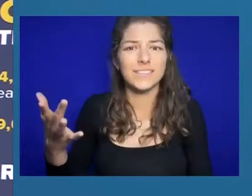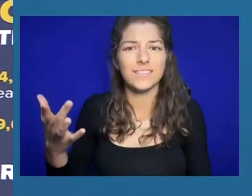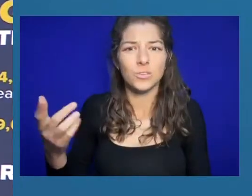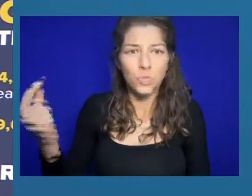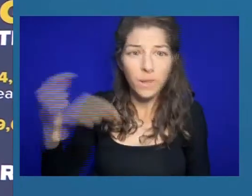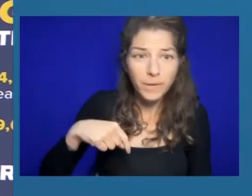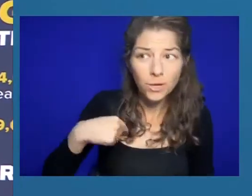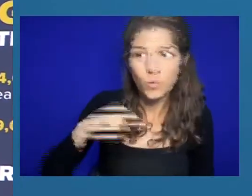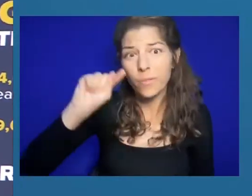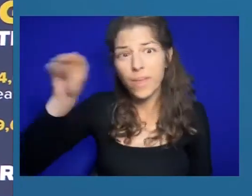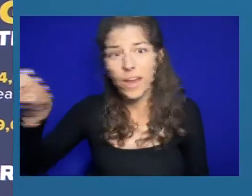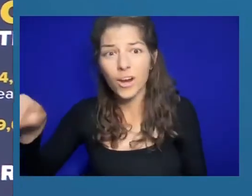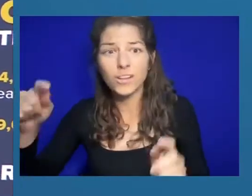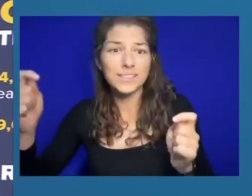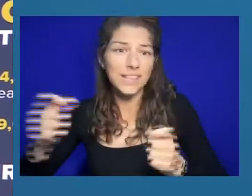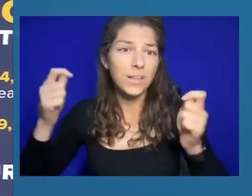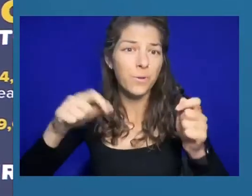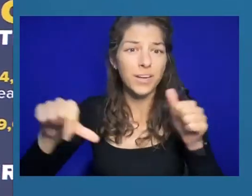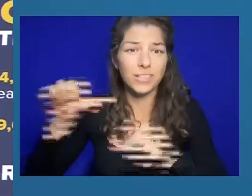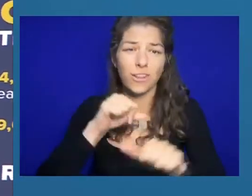go there, we celebrate each other.